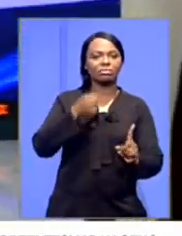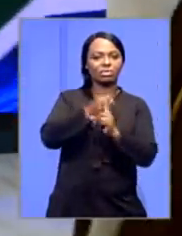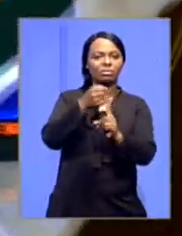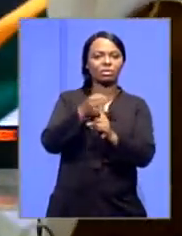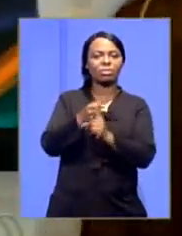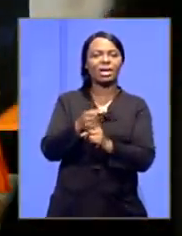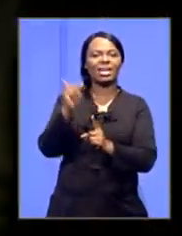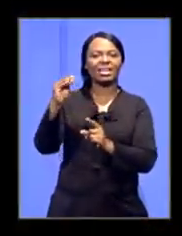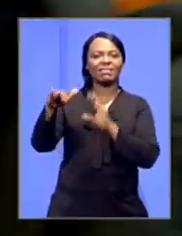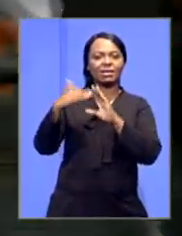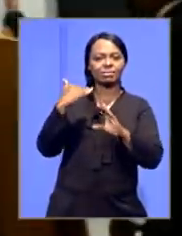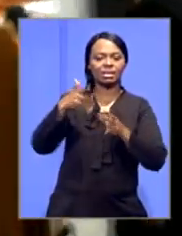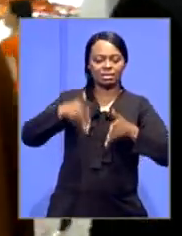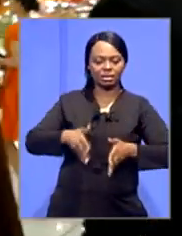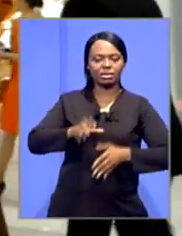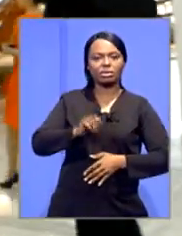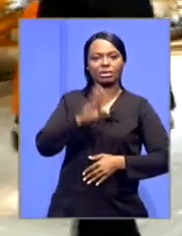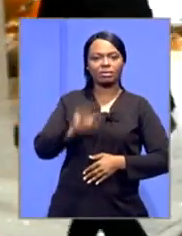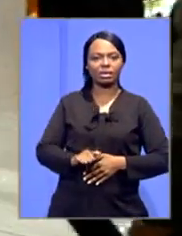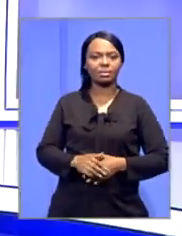oketsa babeeletsi mono Afrika Borwa.